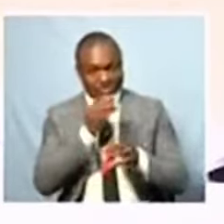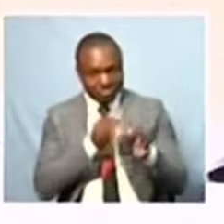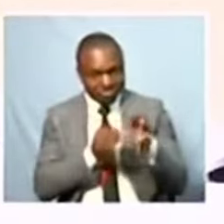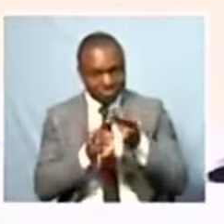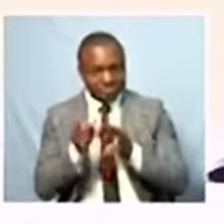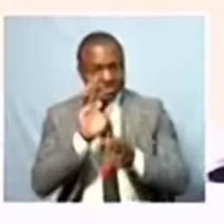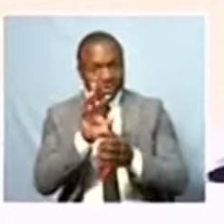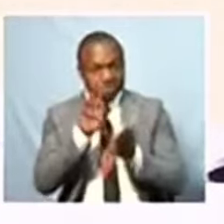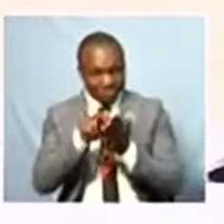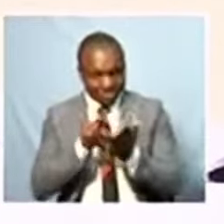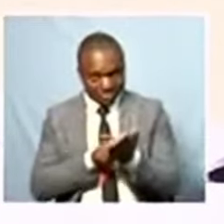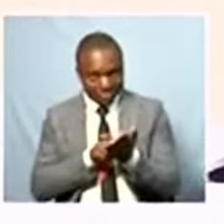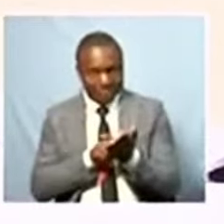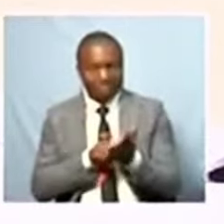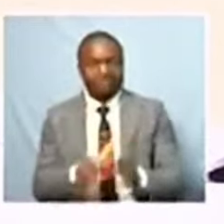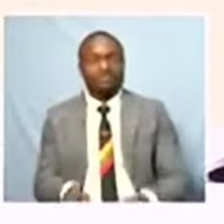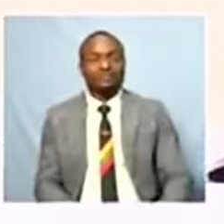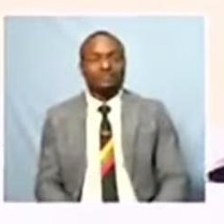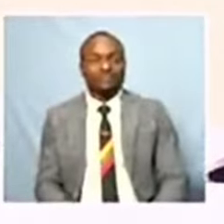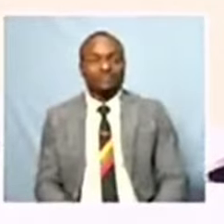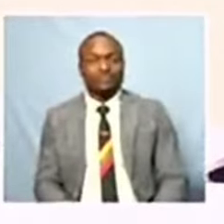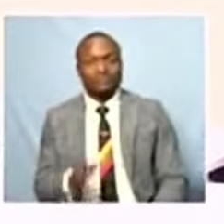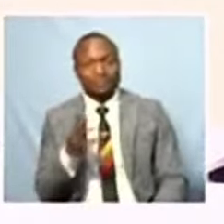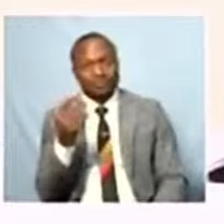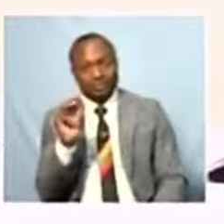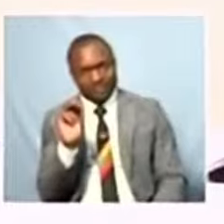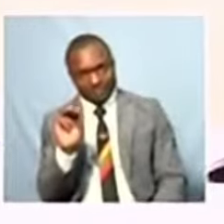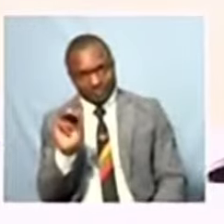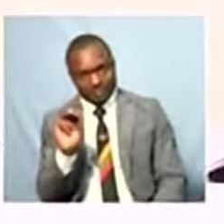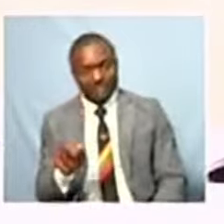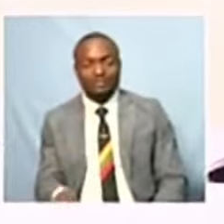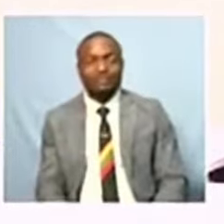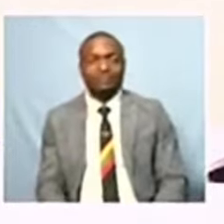paper, preferably 15 minutes or so,